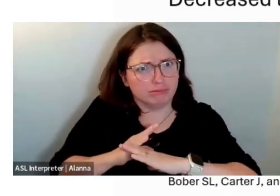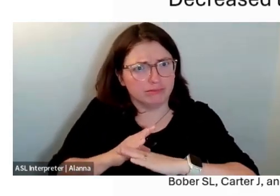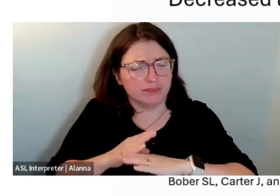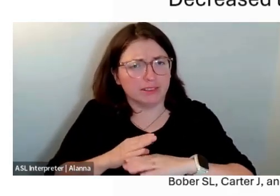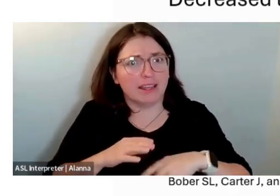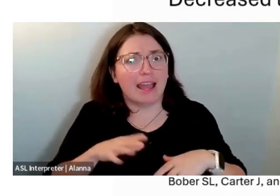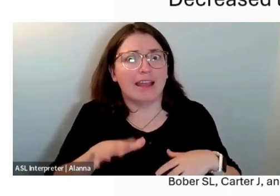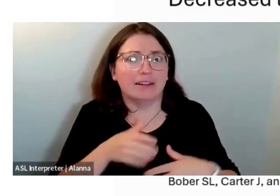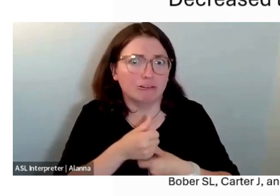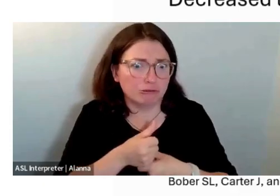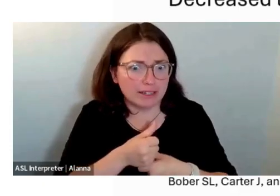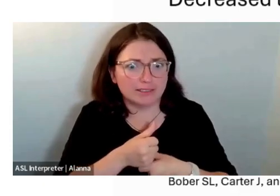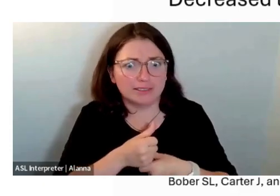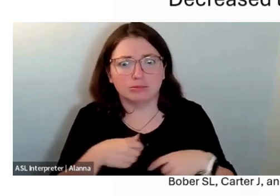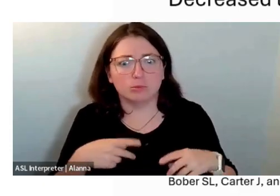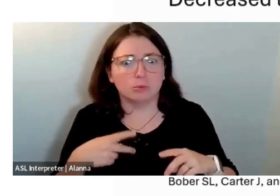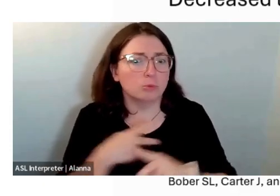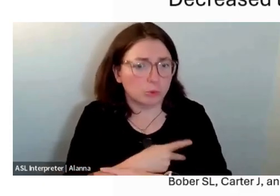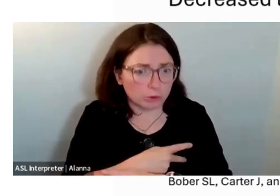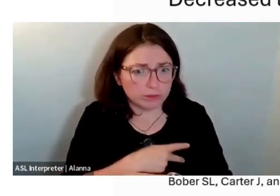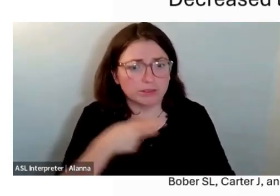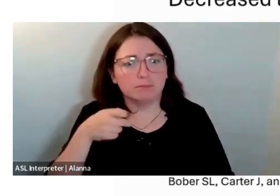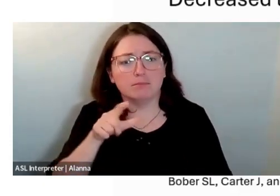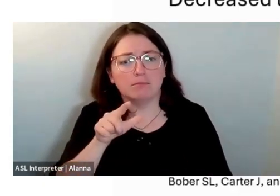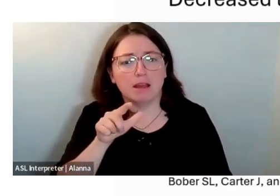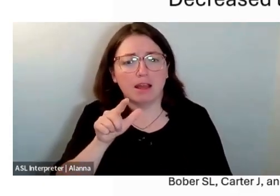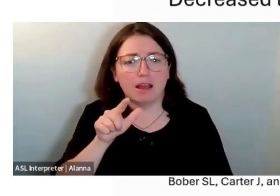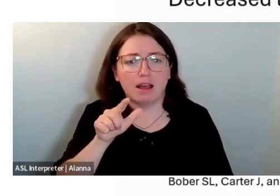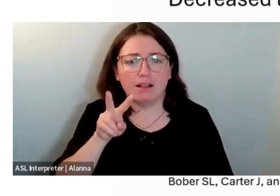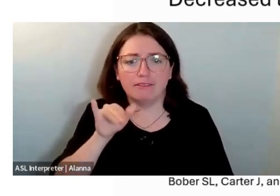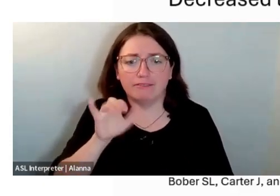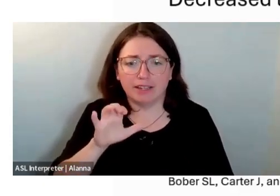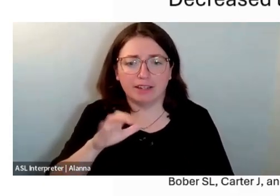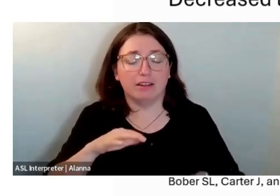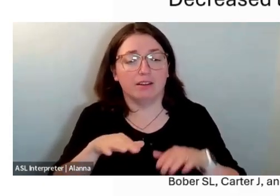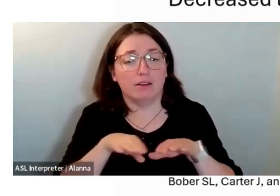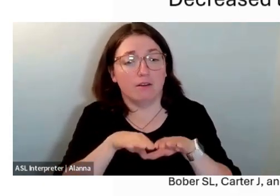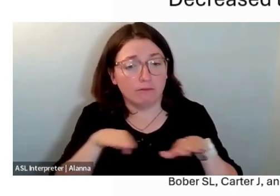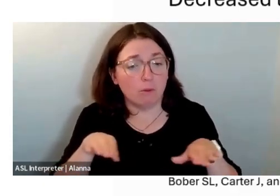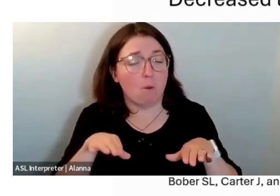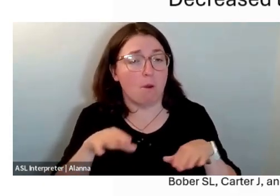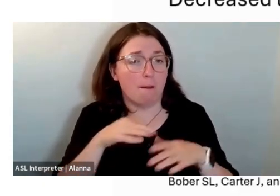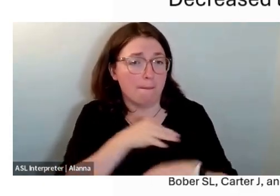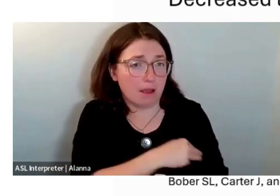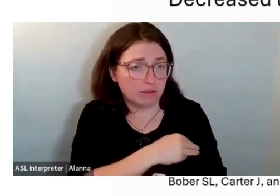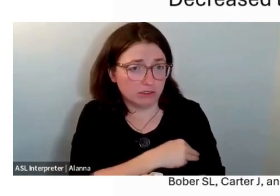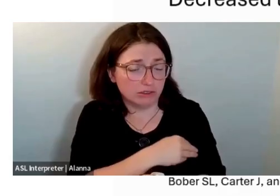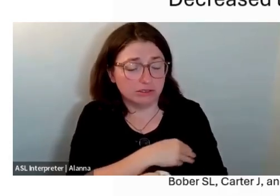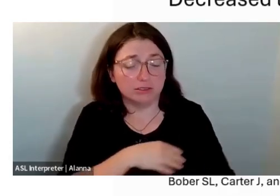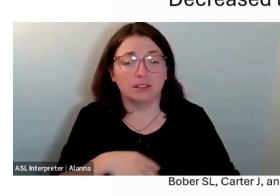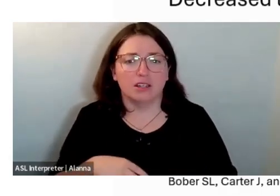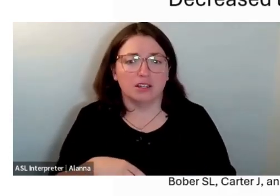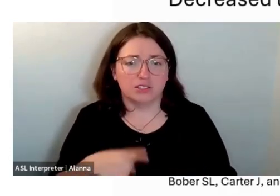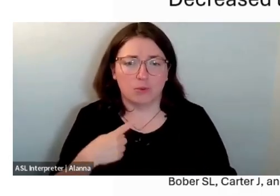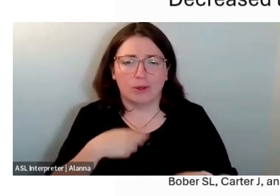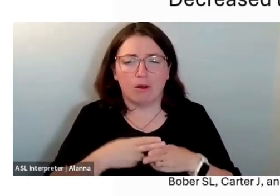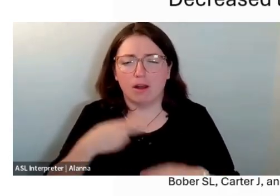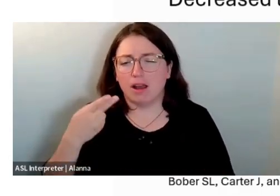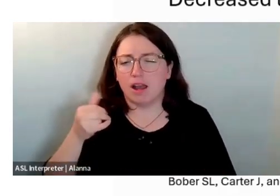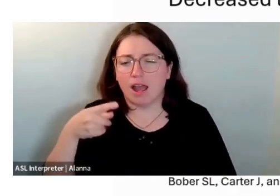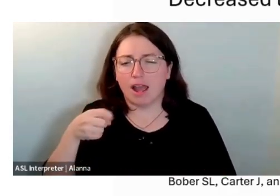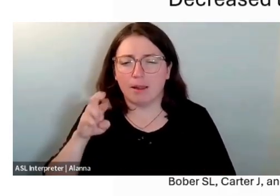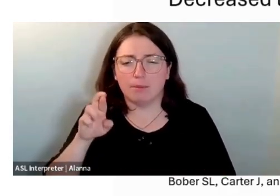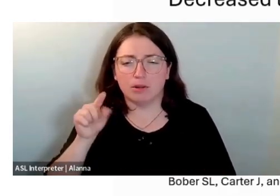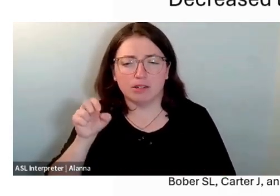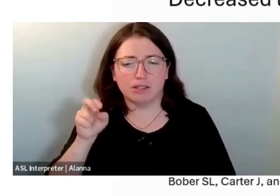floor muscles. We call this hypertonic pelvic floor dysfunction. So this is not just about dryness. It's often